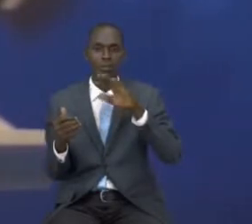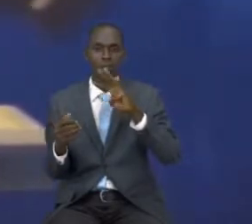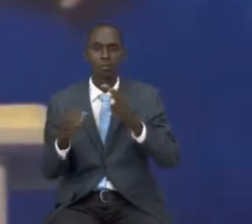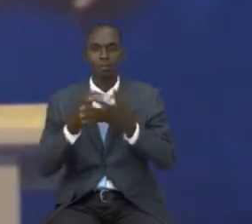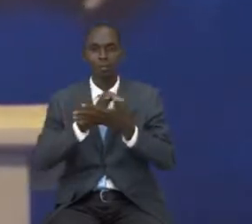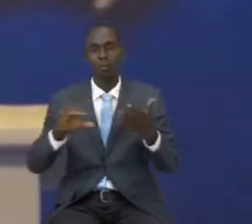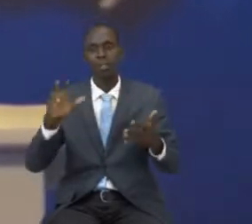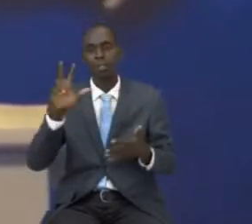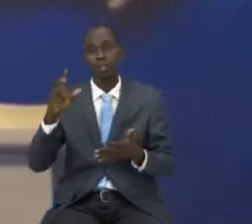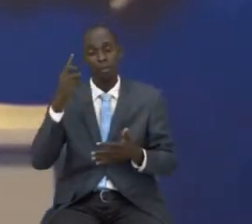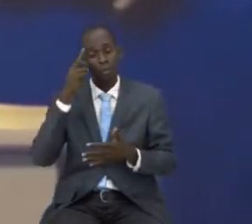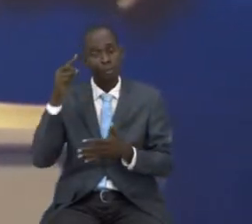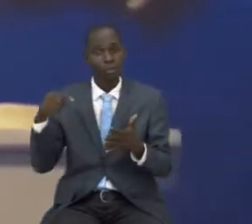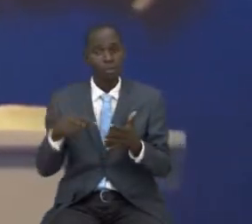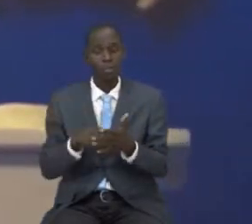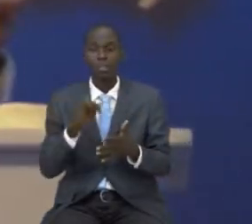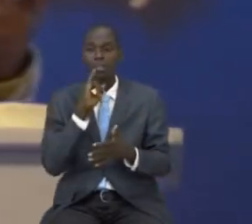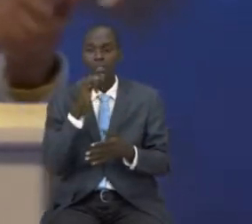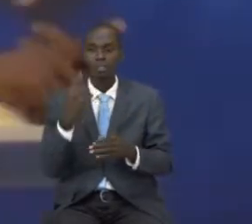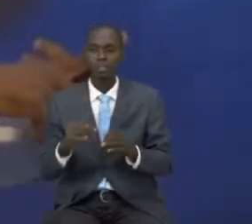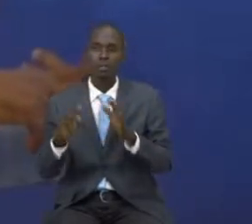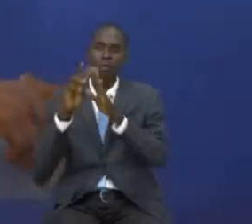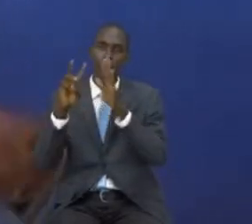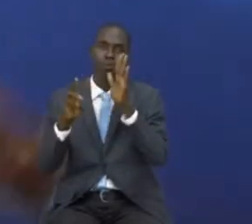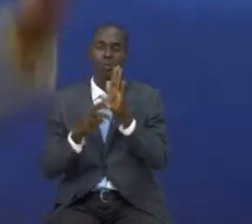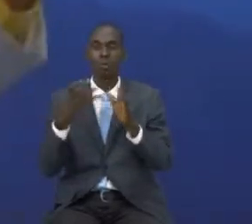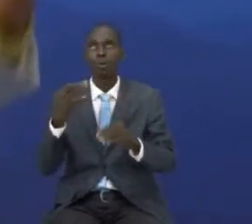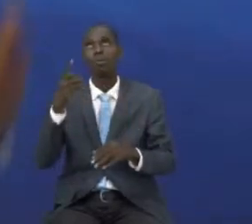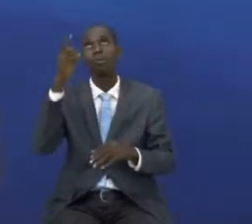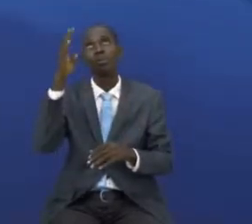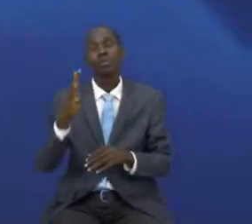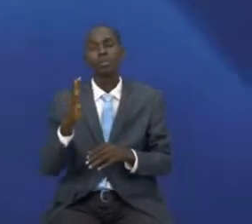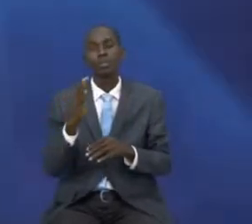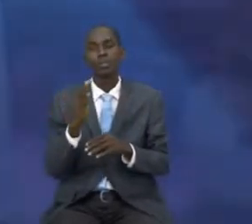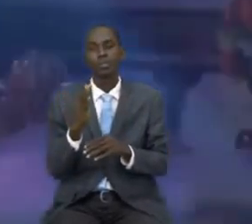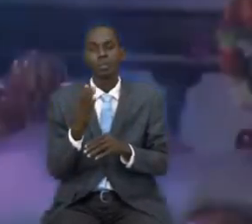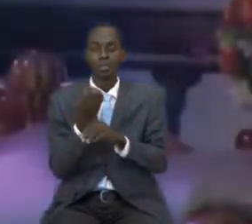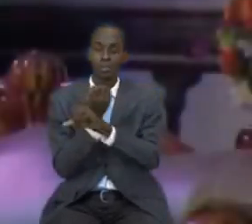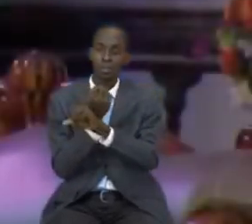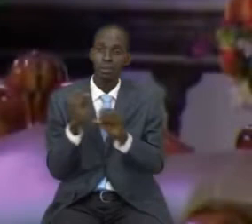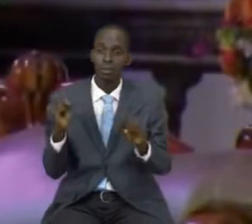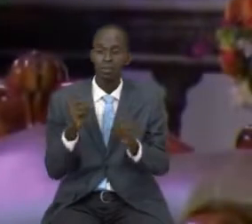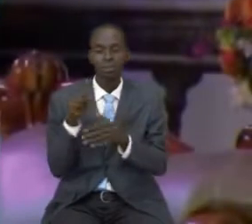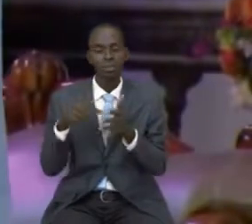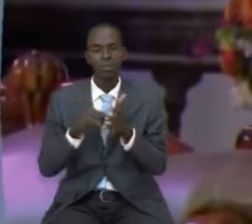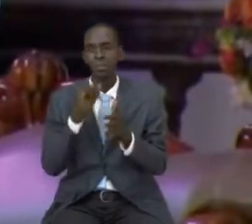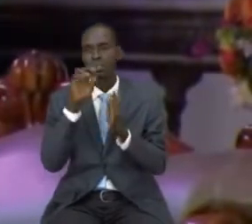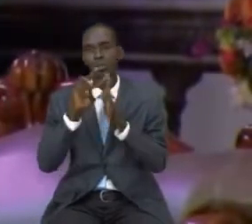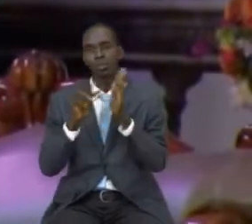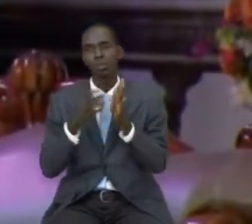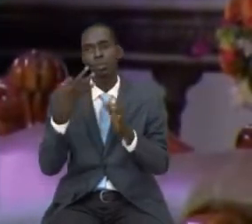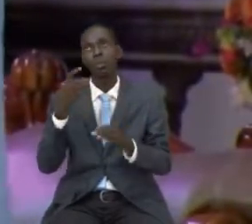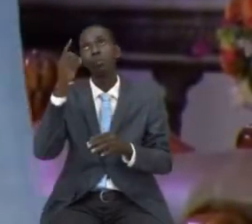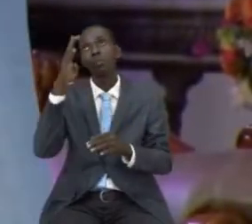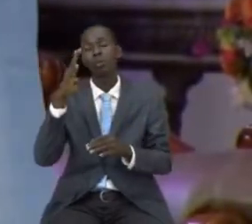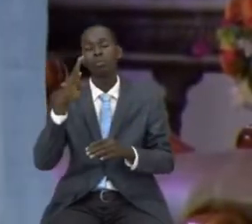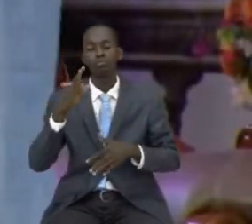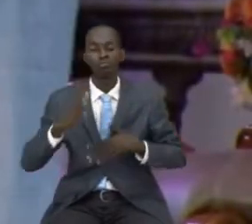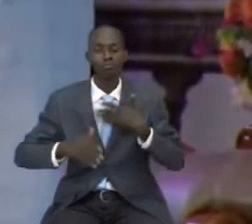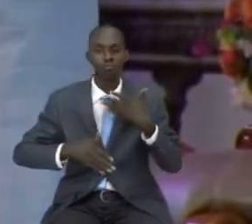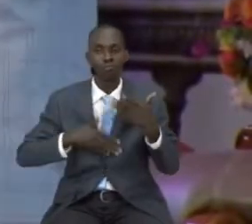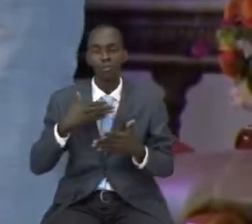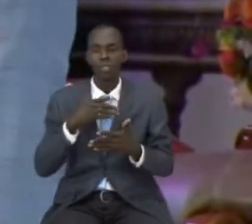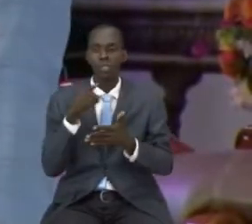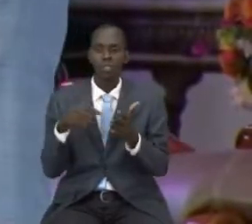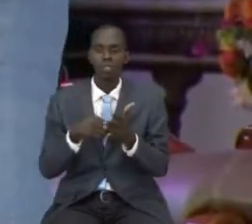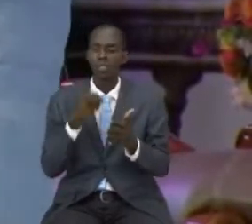is the will of God. Salvation, this is the will of God. Joy, this is the will of